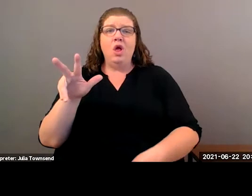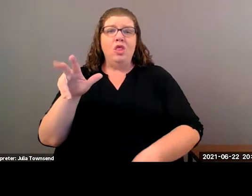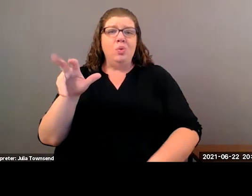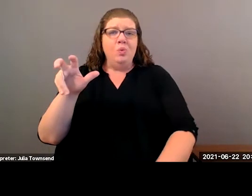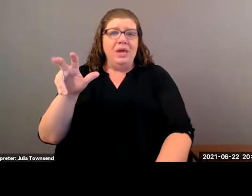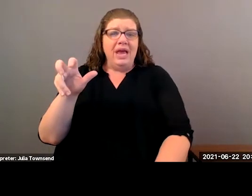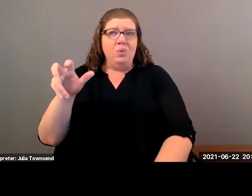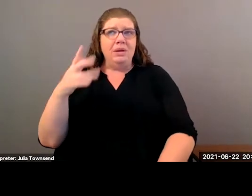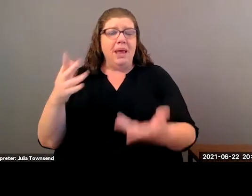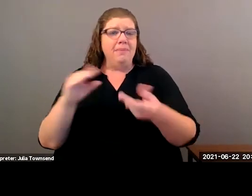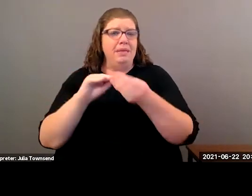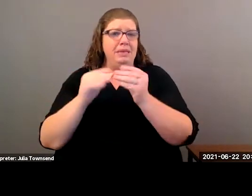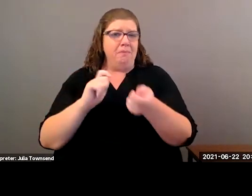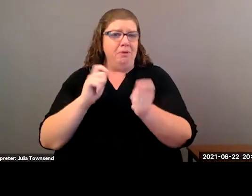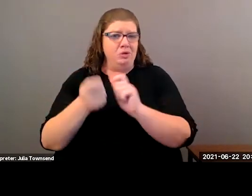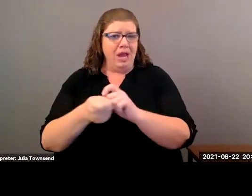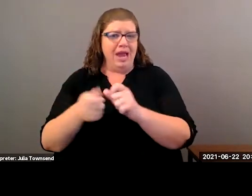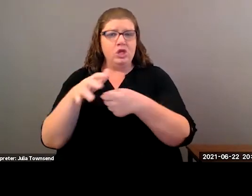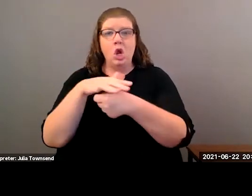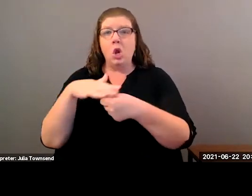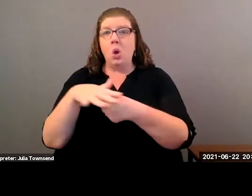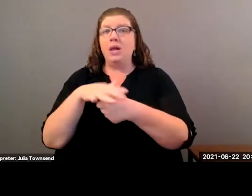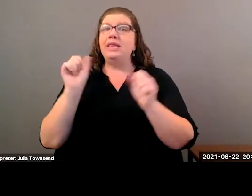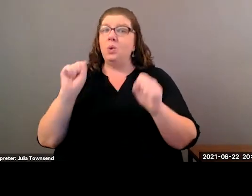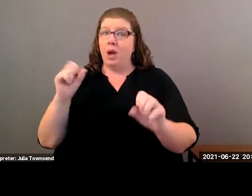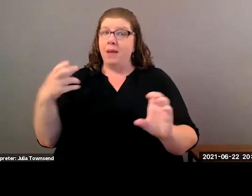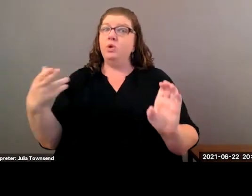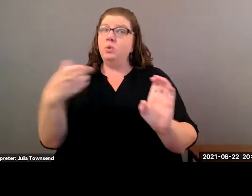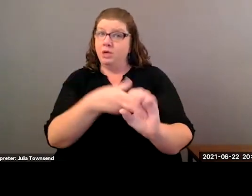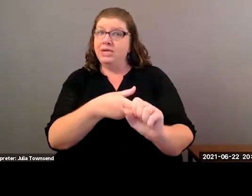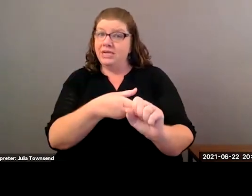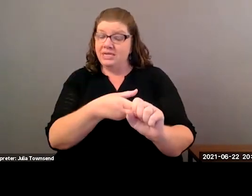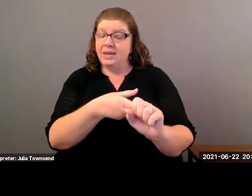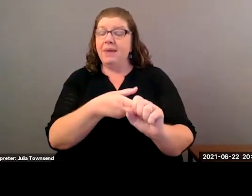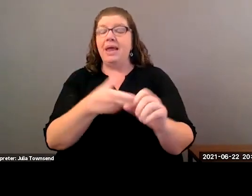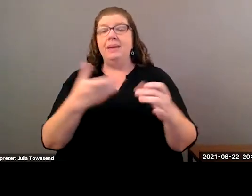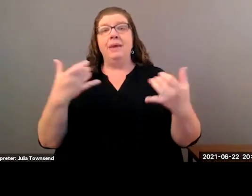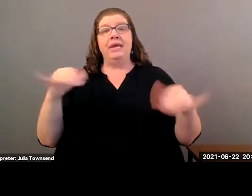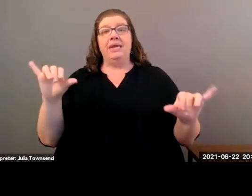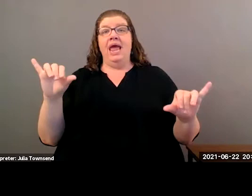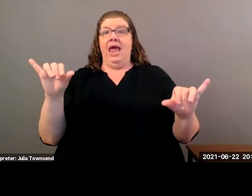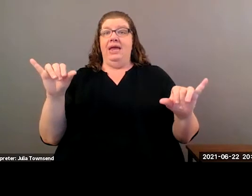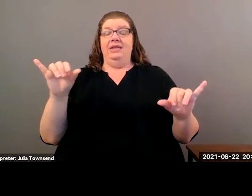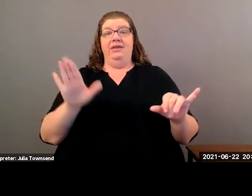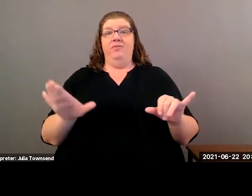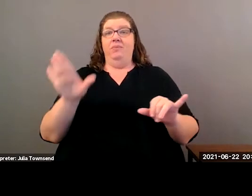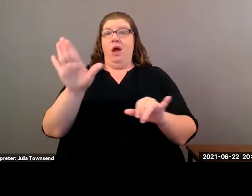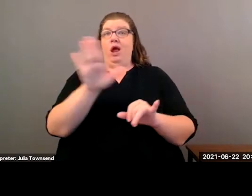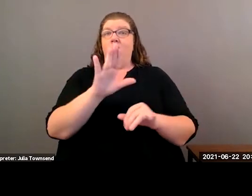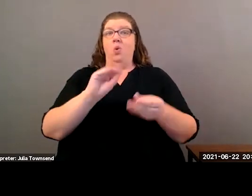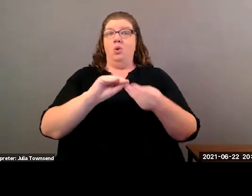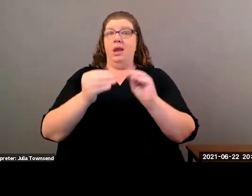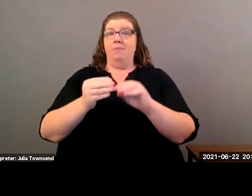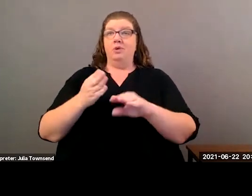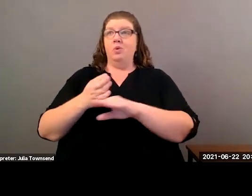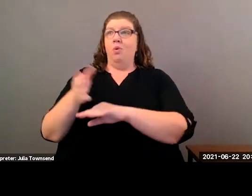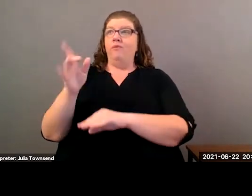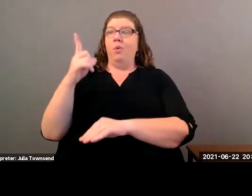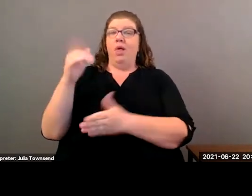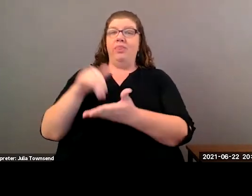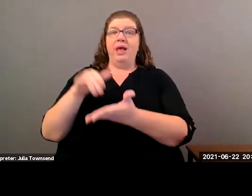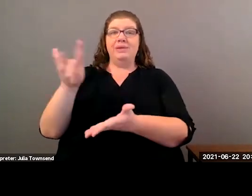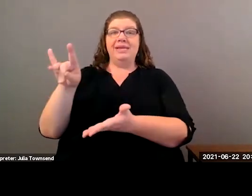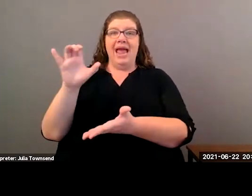may have changed somewhat, that were able to participate. But yet, even by your own numbers, there's over 1,800 of